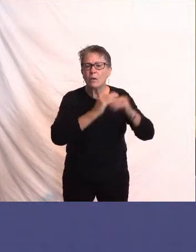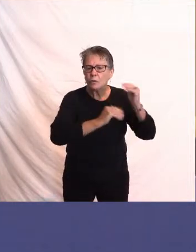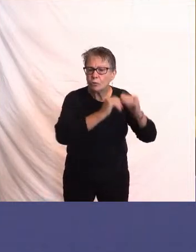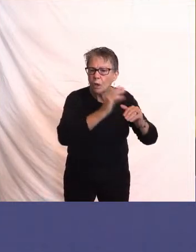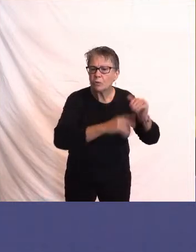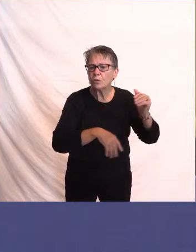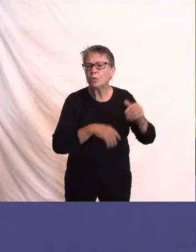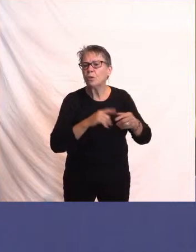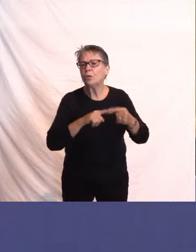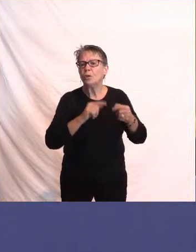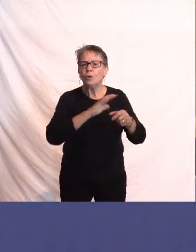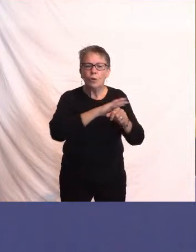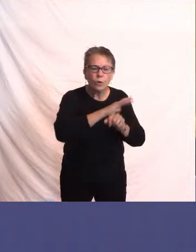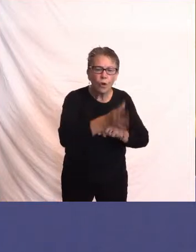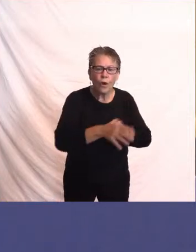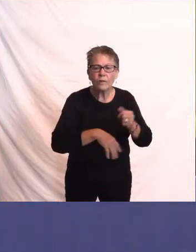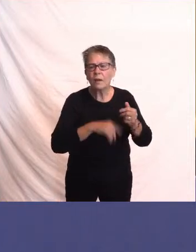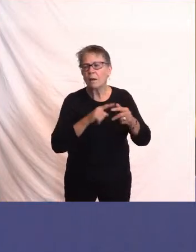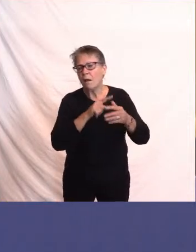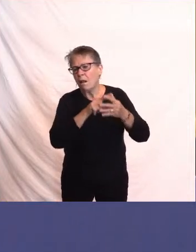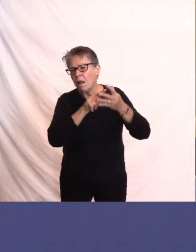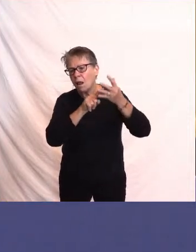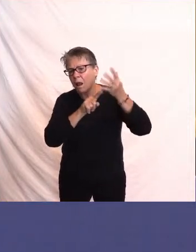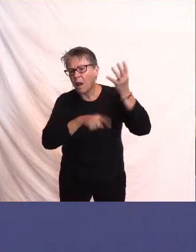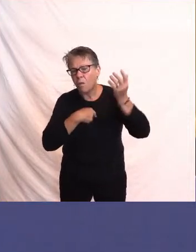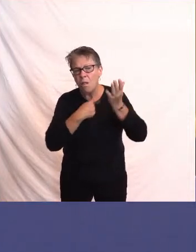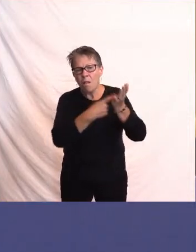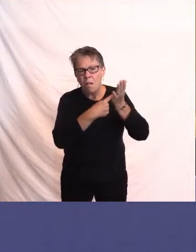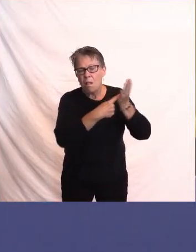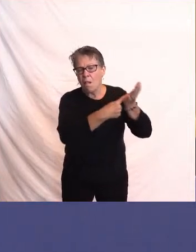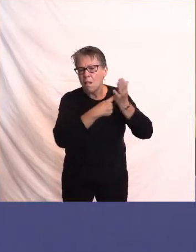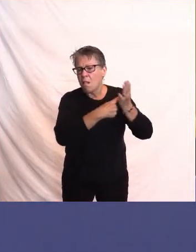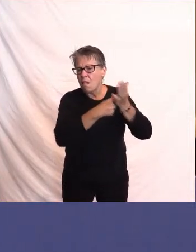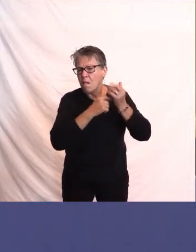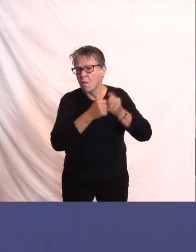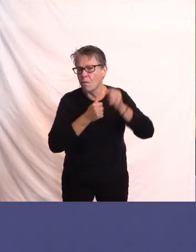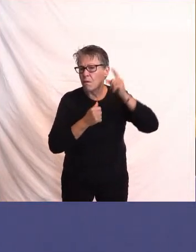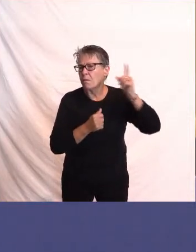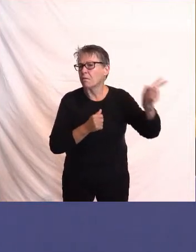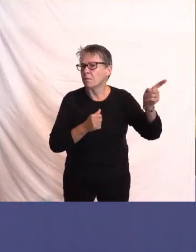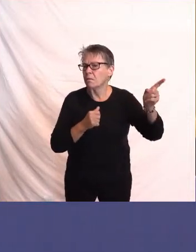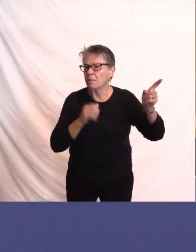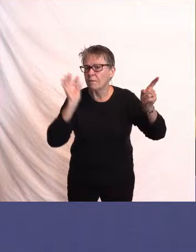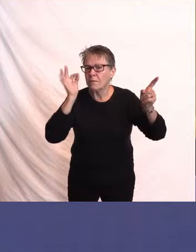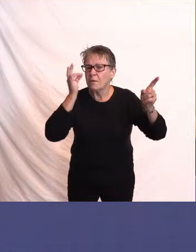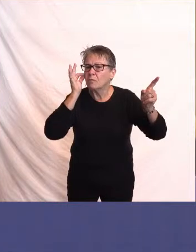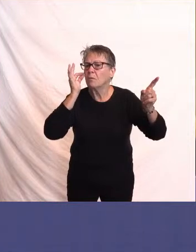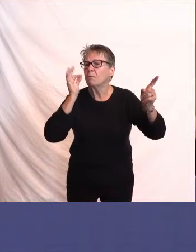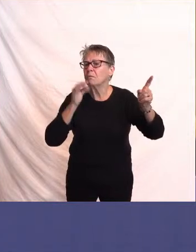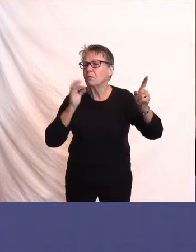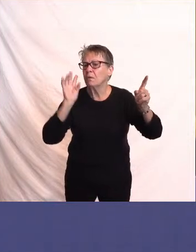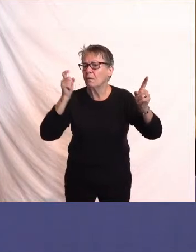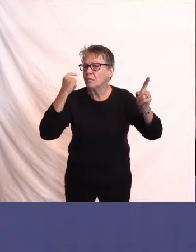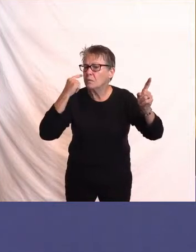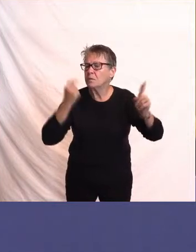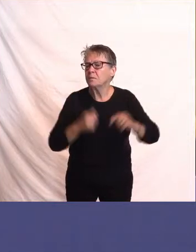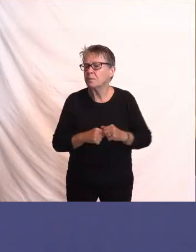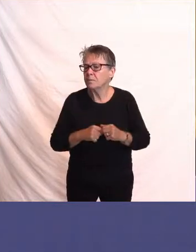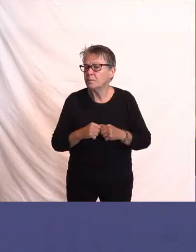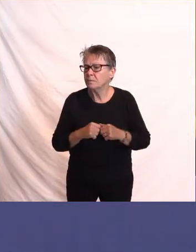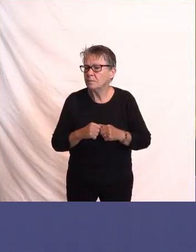And that really is not just the hard assets of which we would be a big winner because of our density